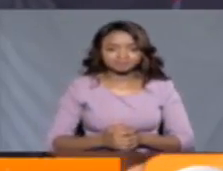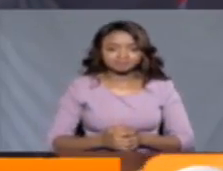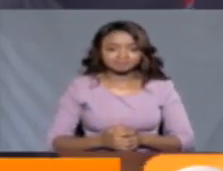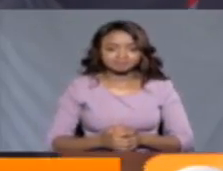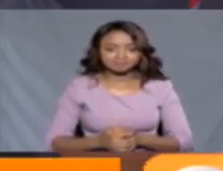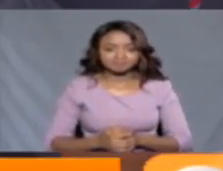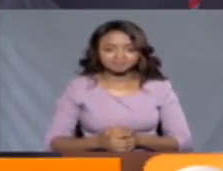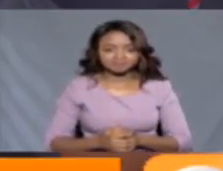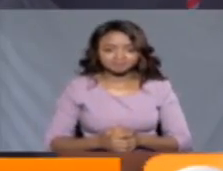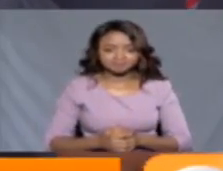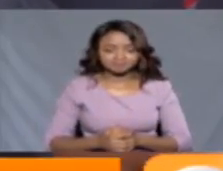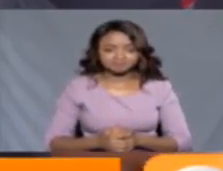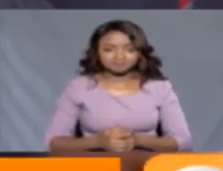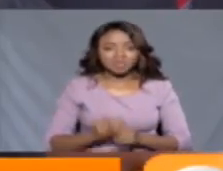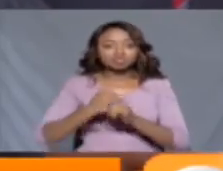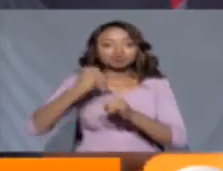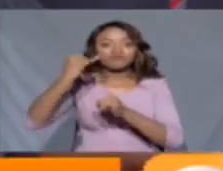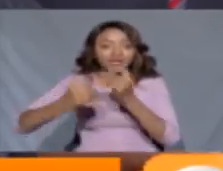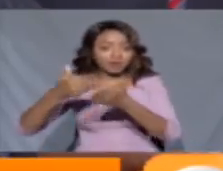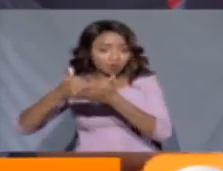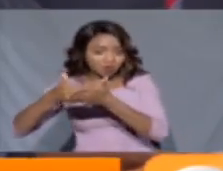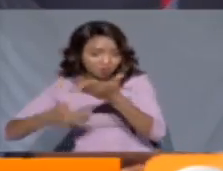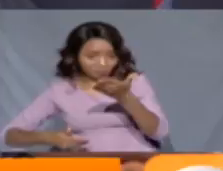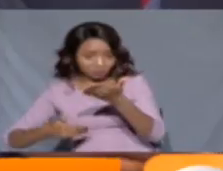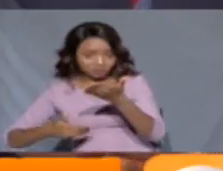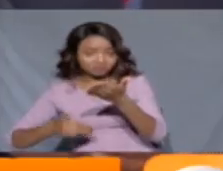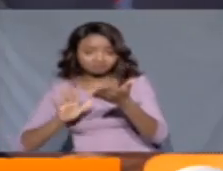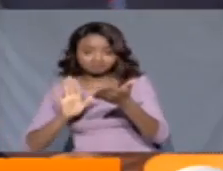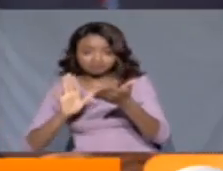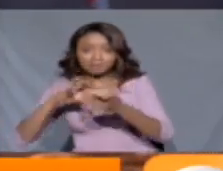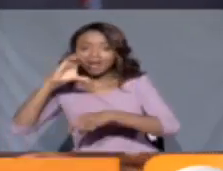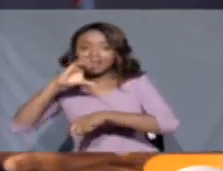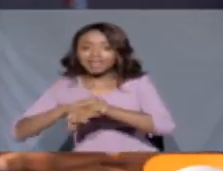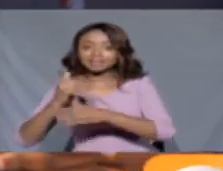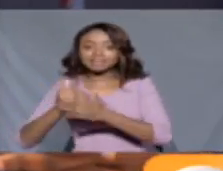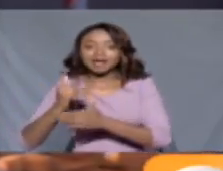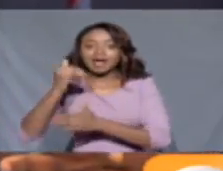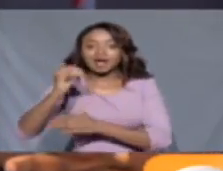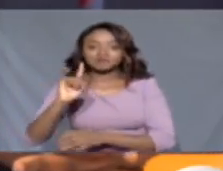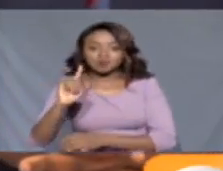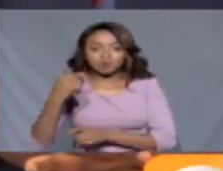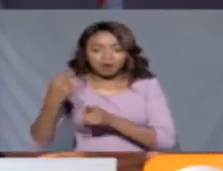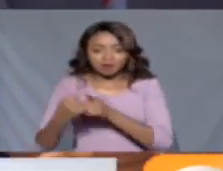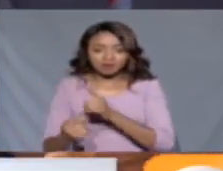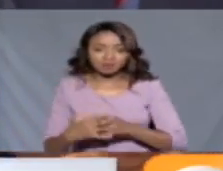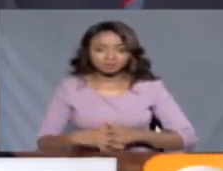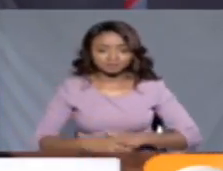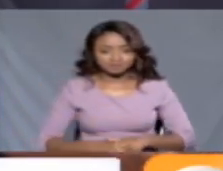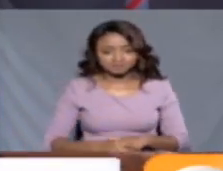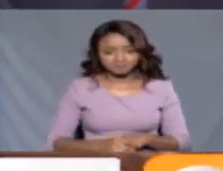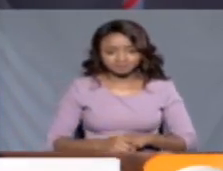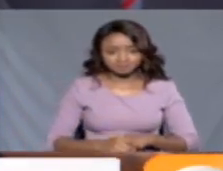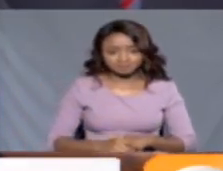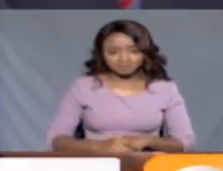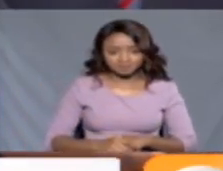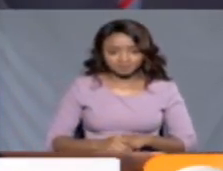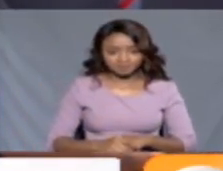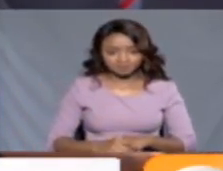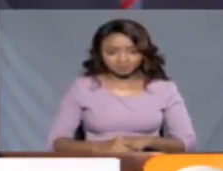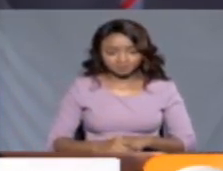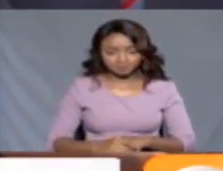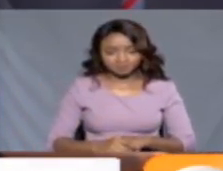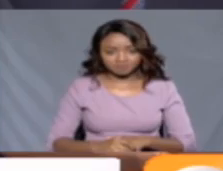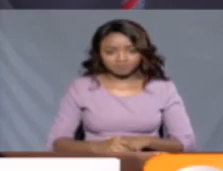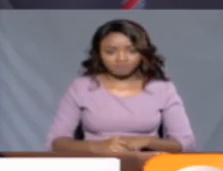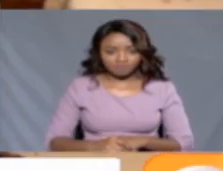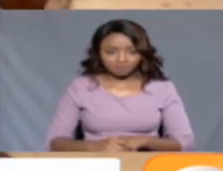6 months. The final detailed analytical disaggregated reports will be released within 1 year after the